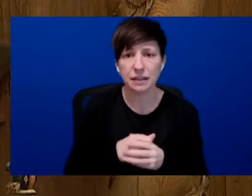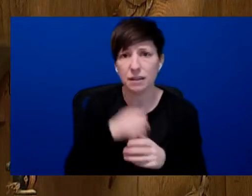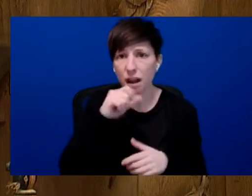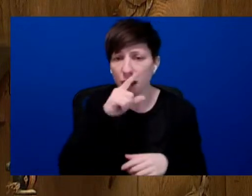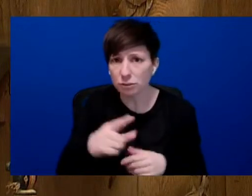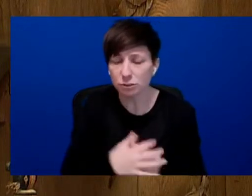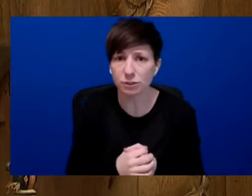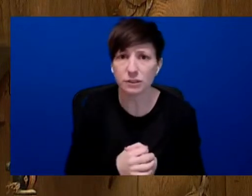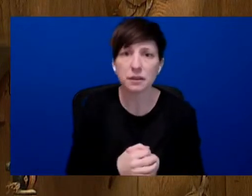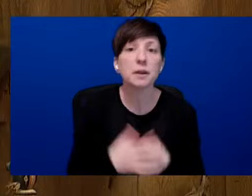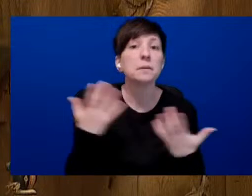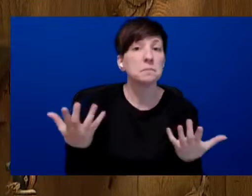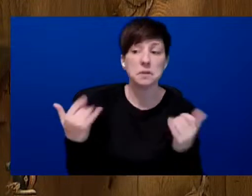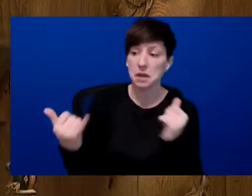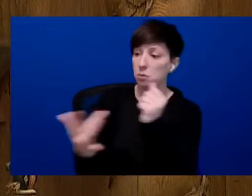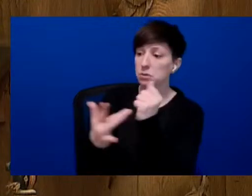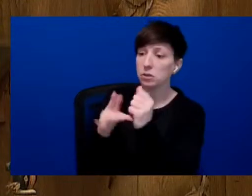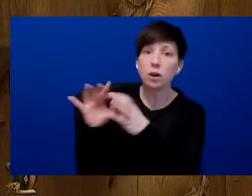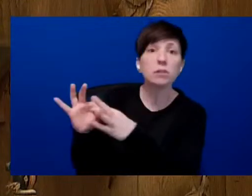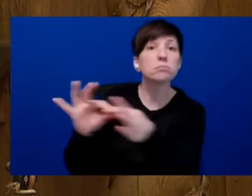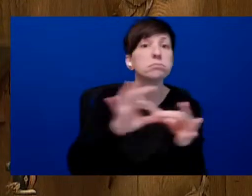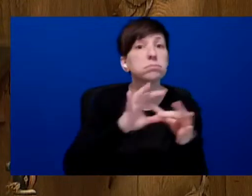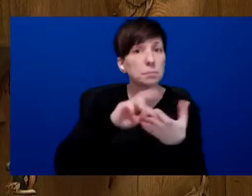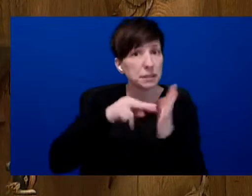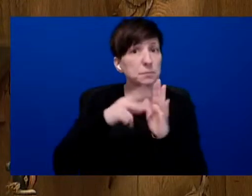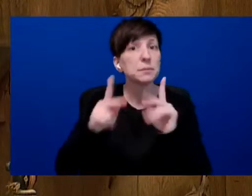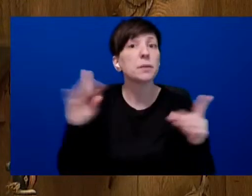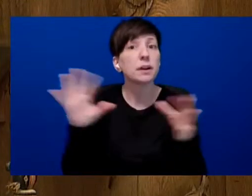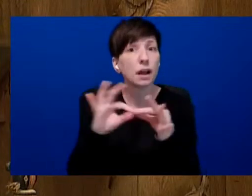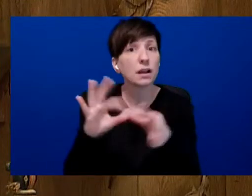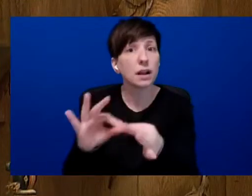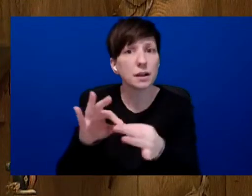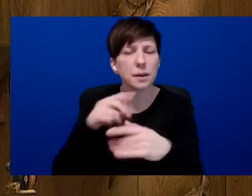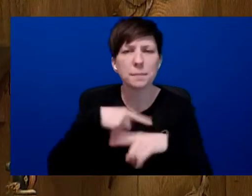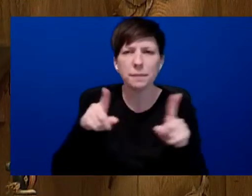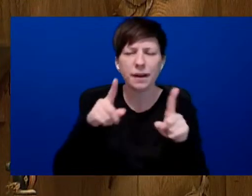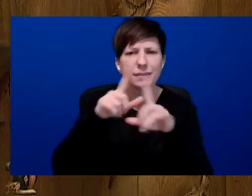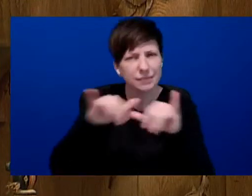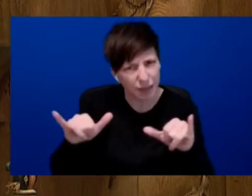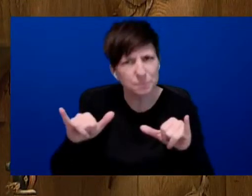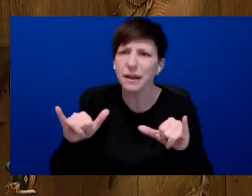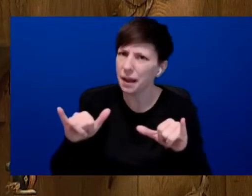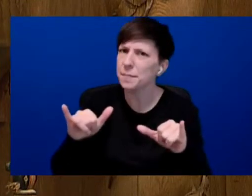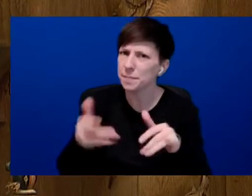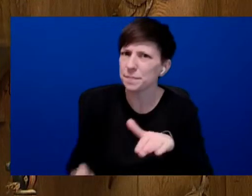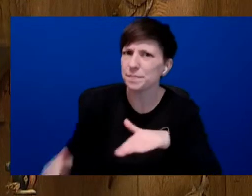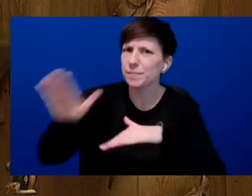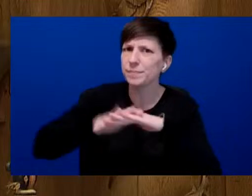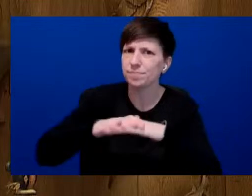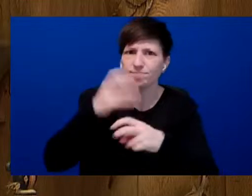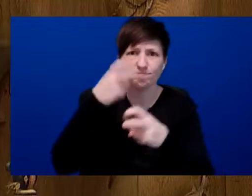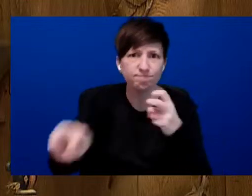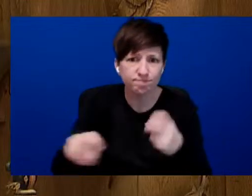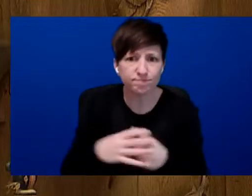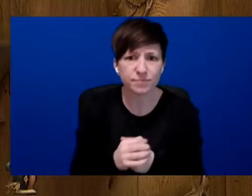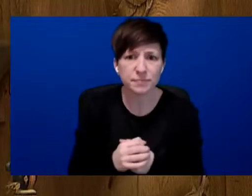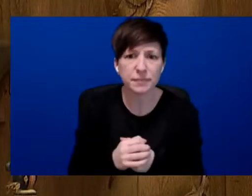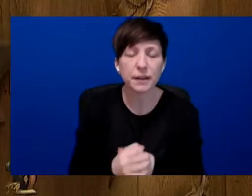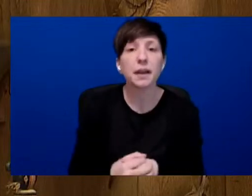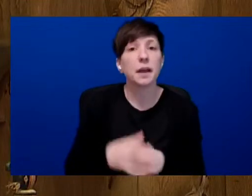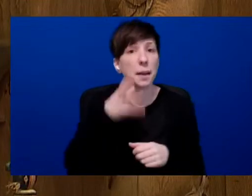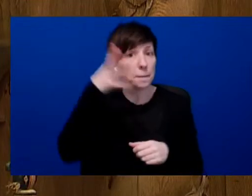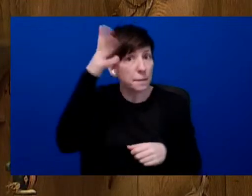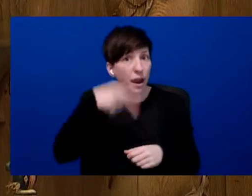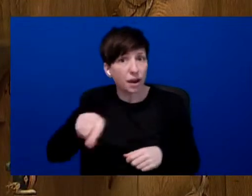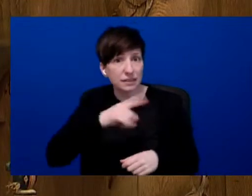ways, but it has also made them harder in others. Parents are struggling to protect their kids from dangers that are